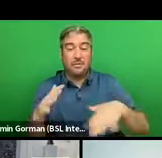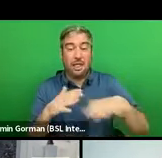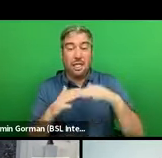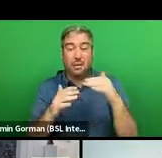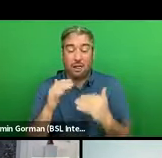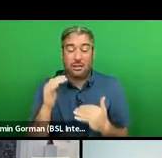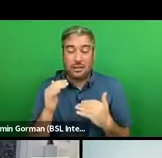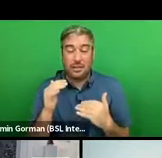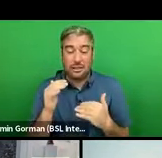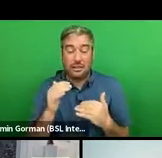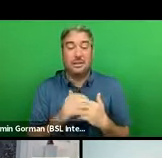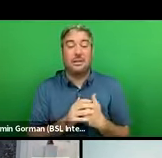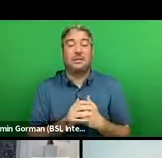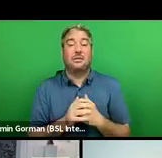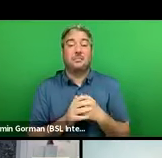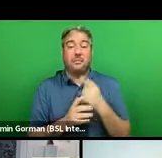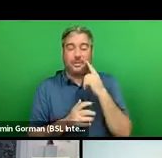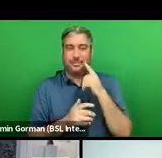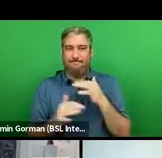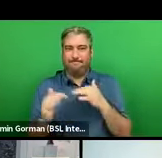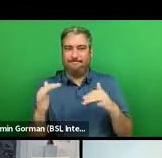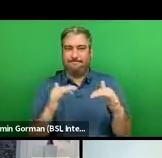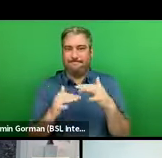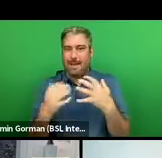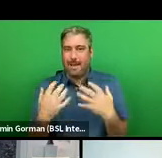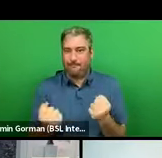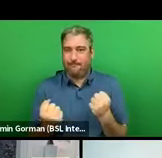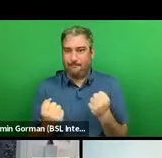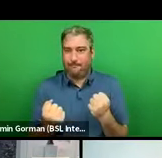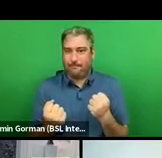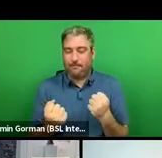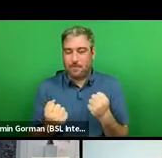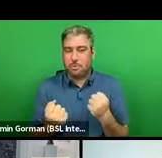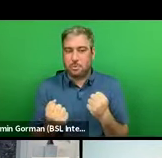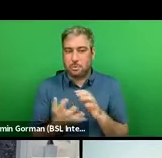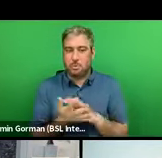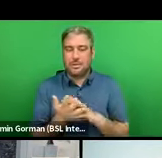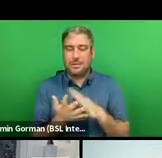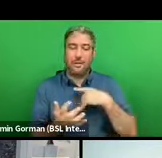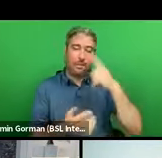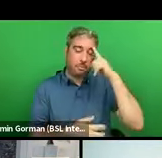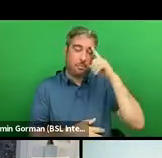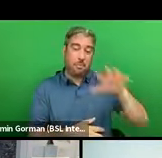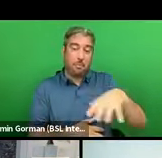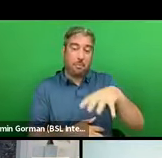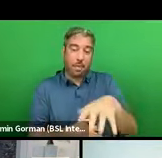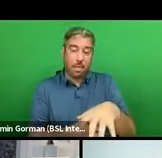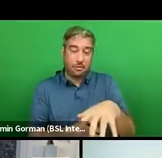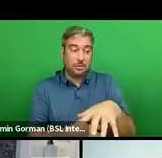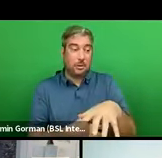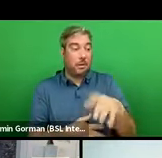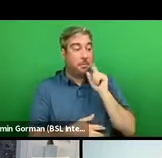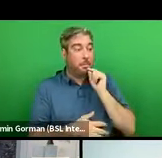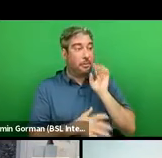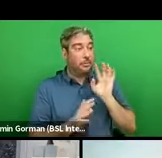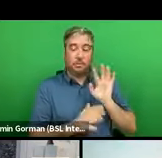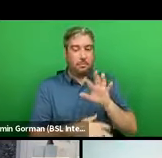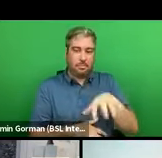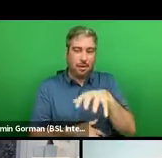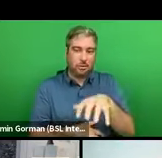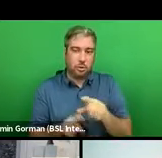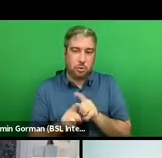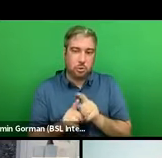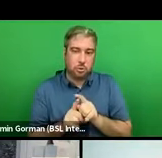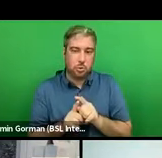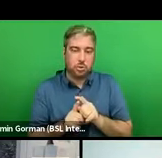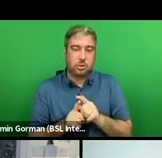it. And so I do think you need to think about place and not just people. But of course, you can't ignore one or the other. You need to be, I